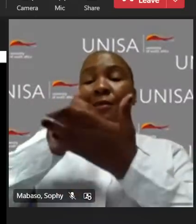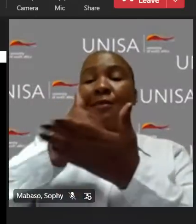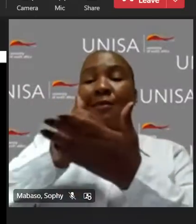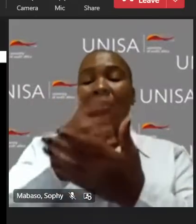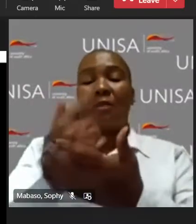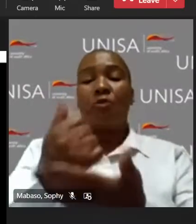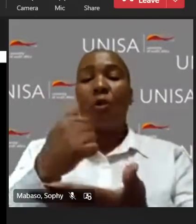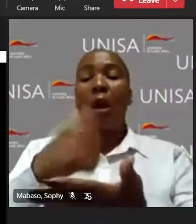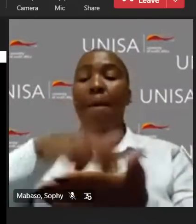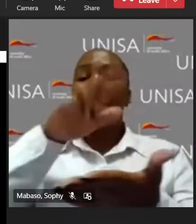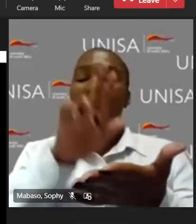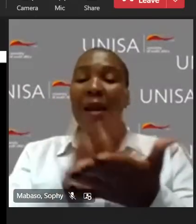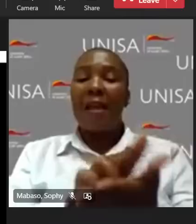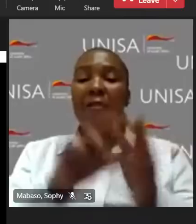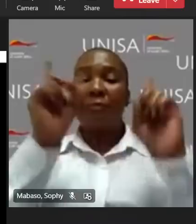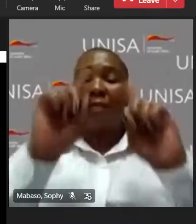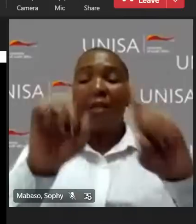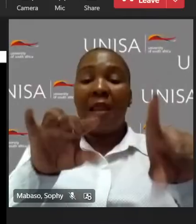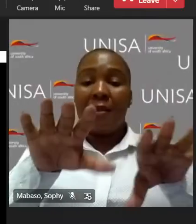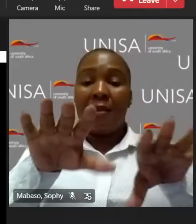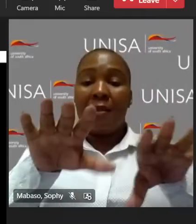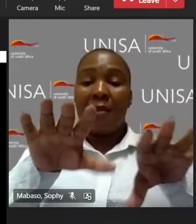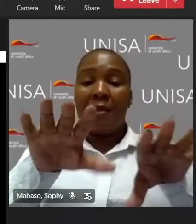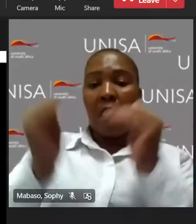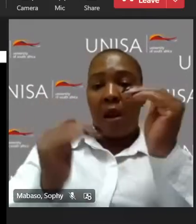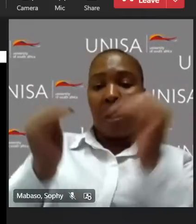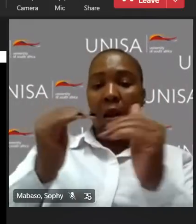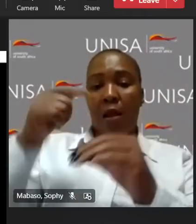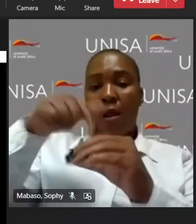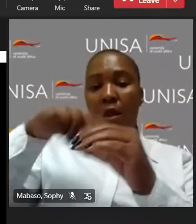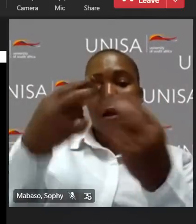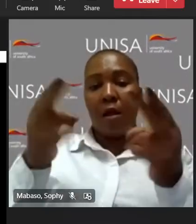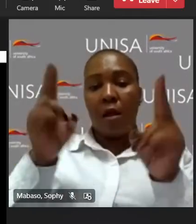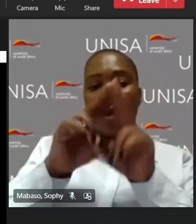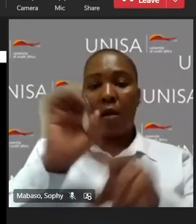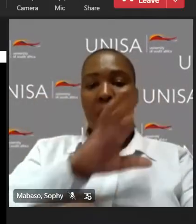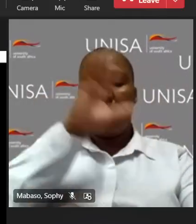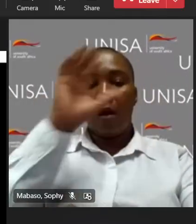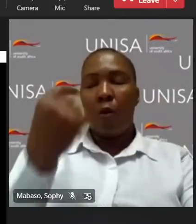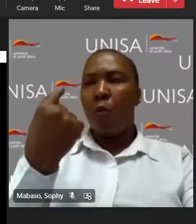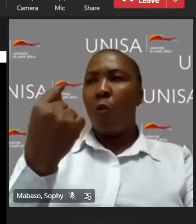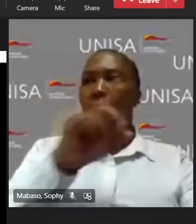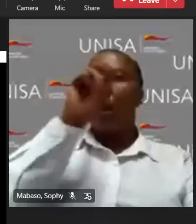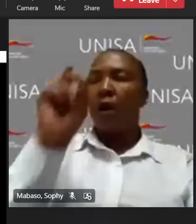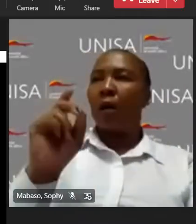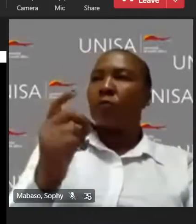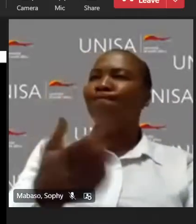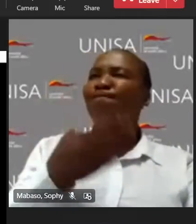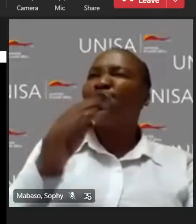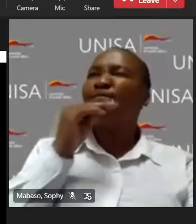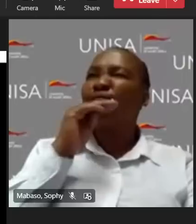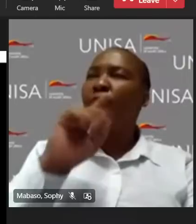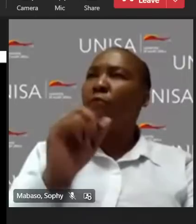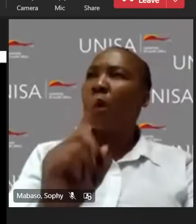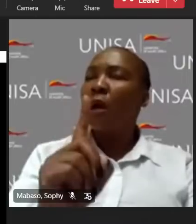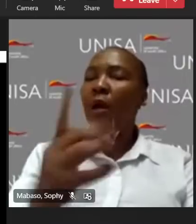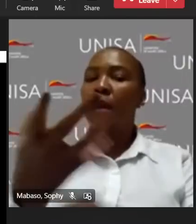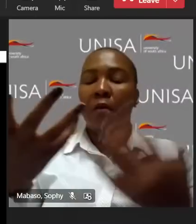special examination arrangements within the university. One may ask, what is this special examination arrangements?